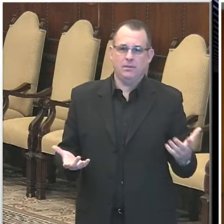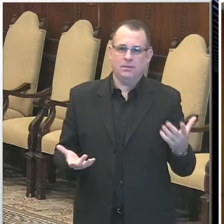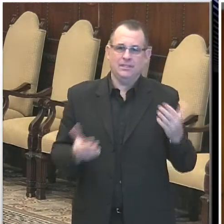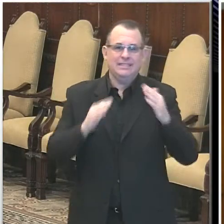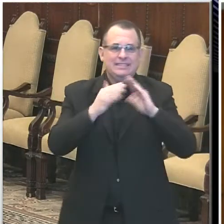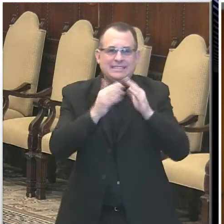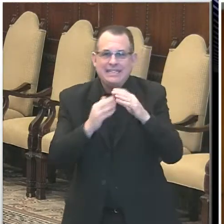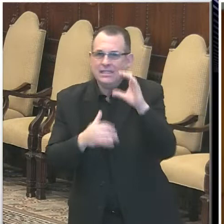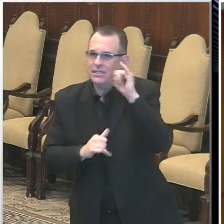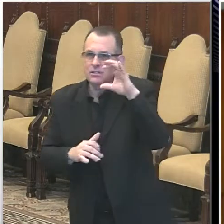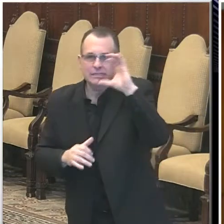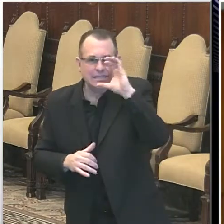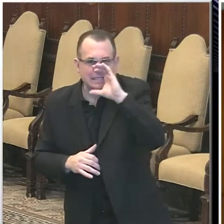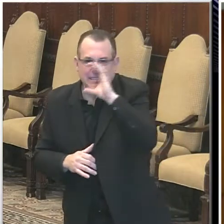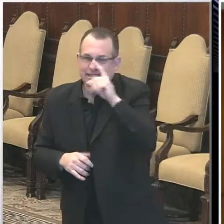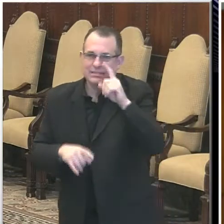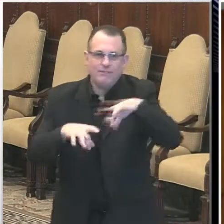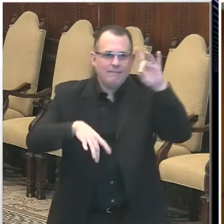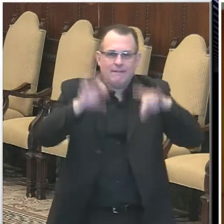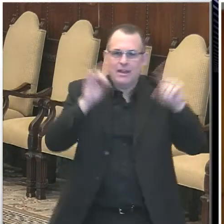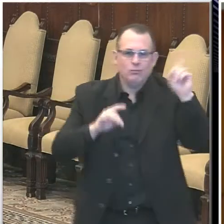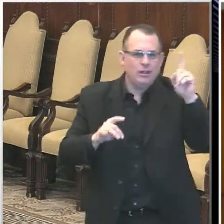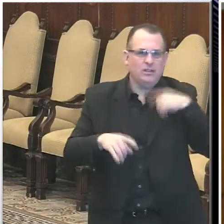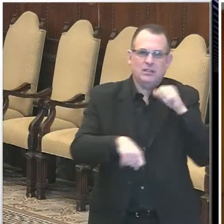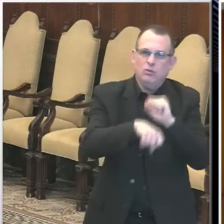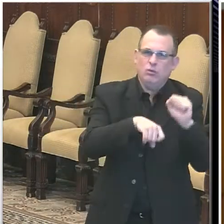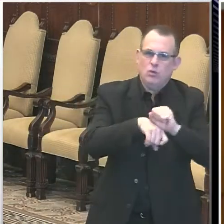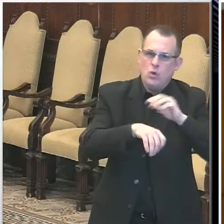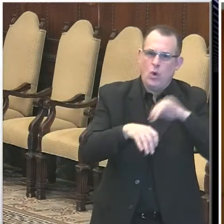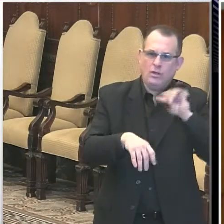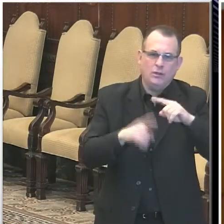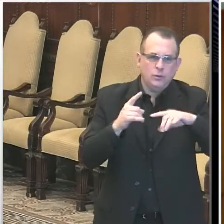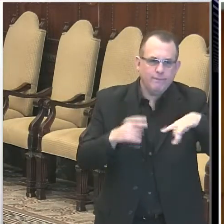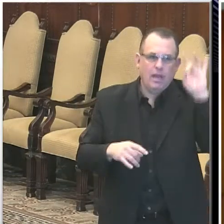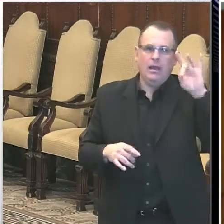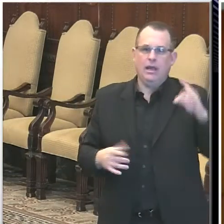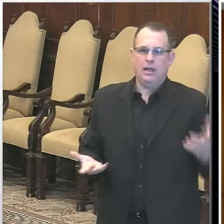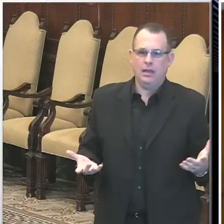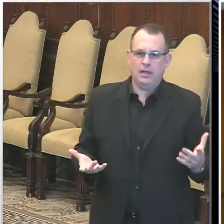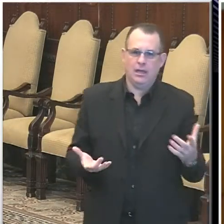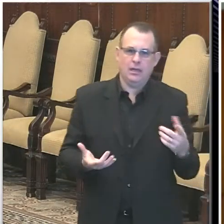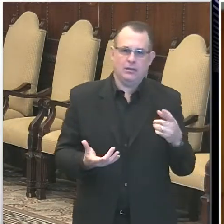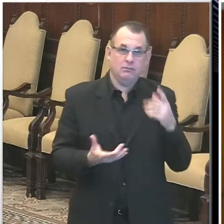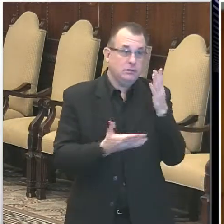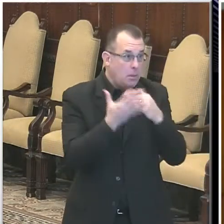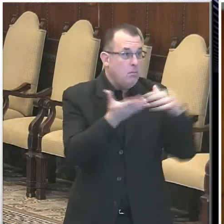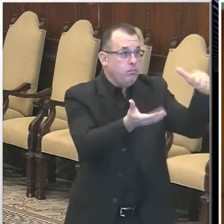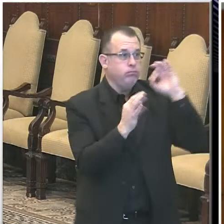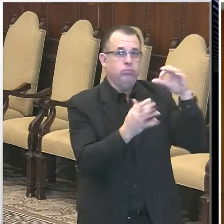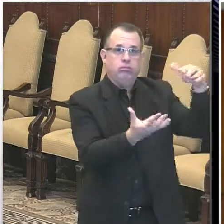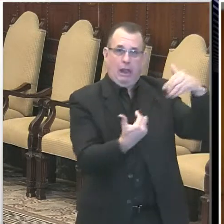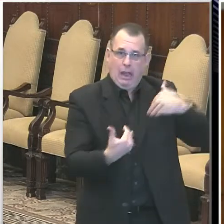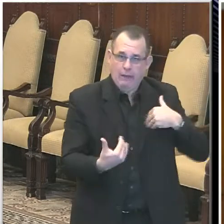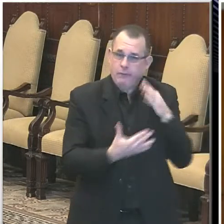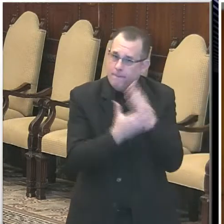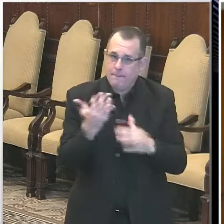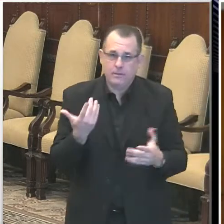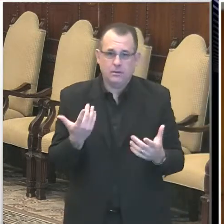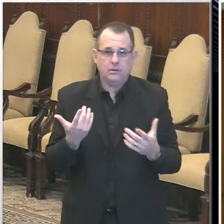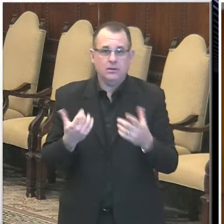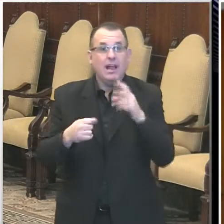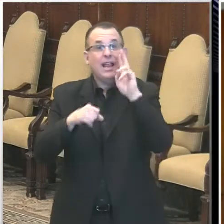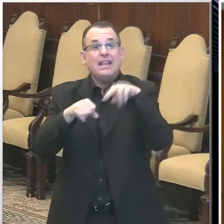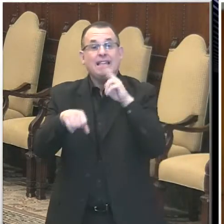PPE all over the world, has been working very hard to source it. We have been able to bring in some. We've gotten some from the national stockpile.